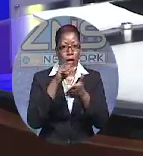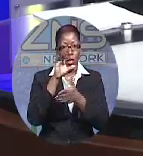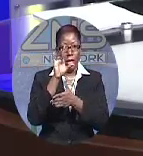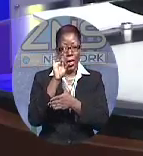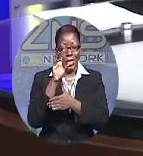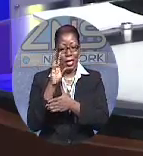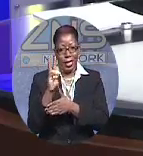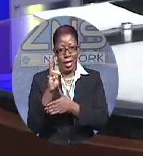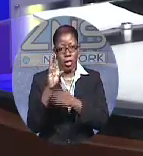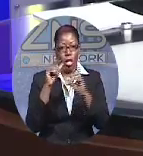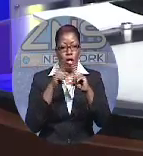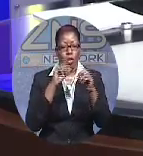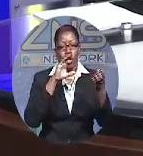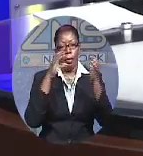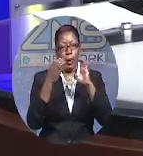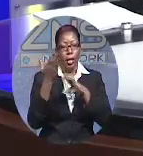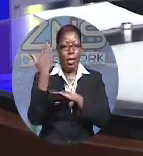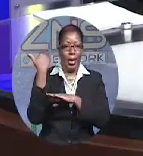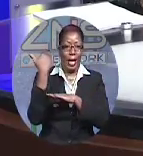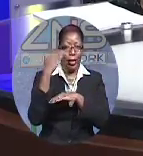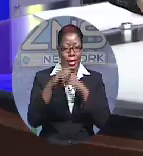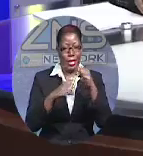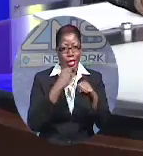31,886 compared to last year's